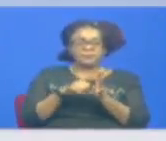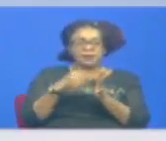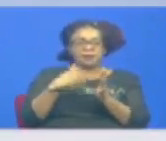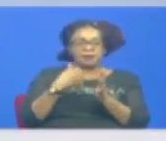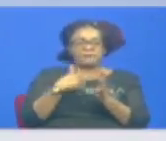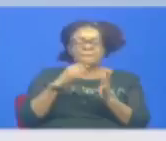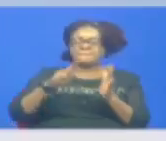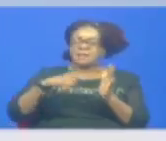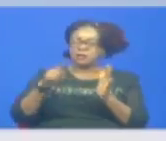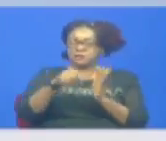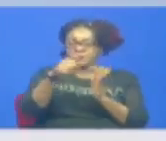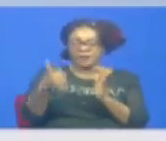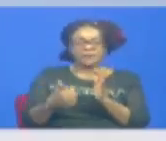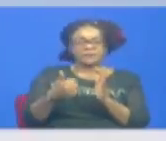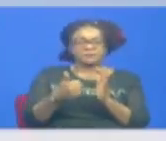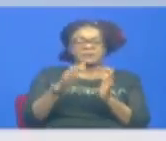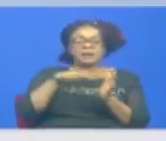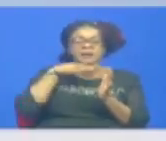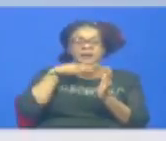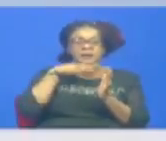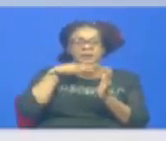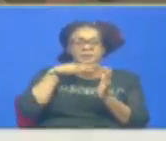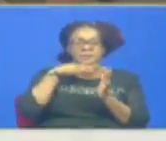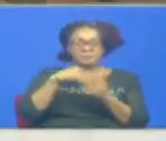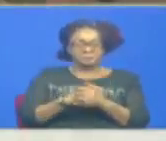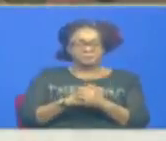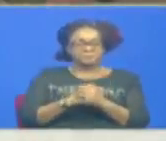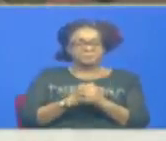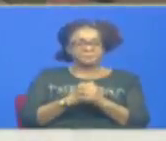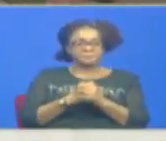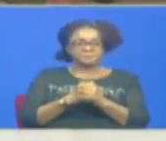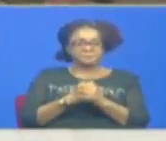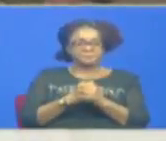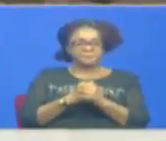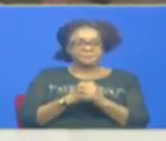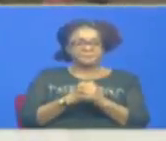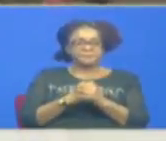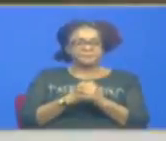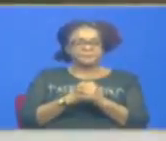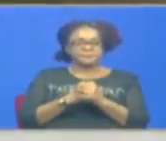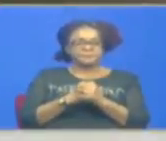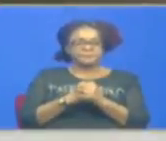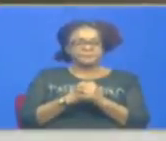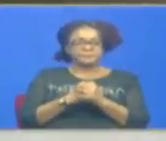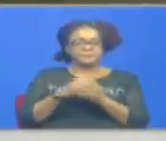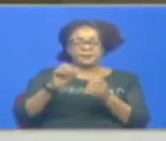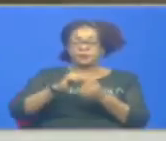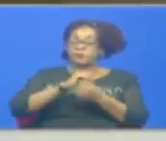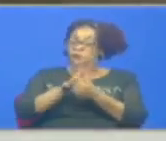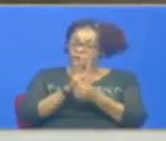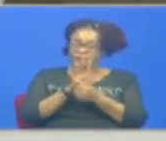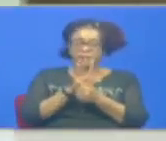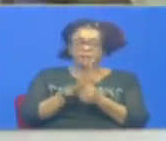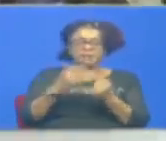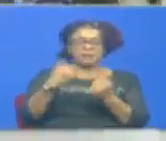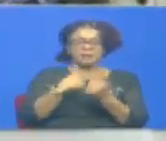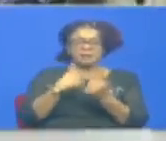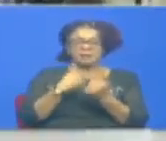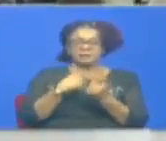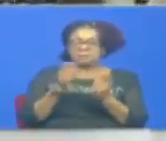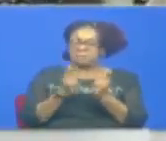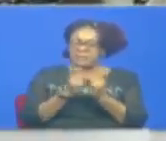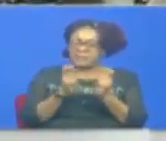millions of others are dying trying. The COVID-19 pandemic has brought unforeseen pain and